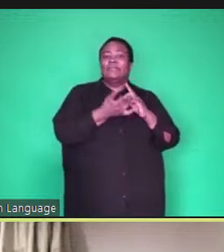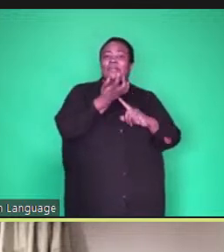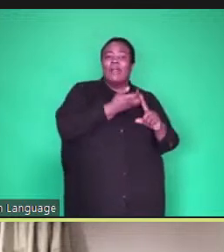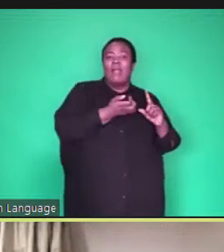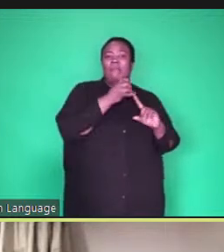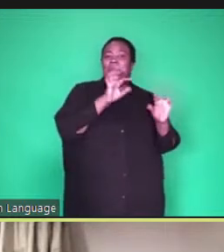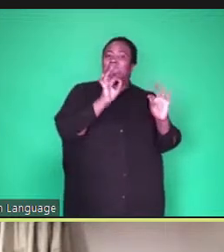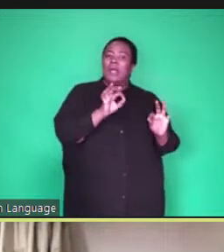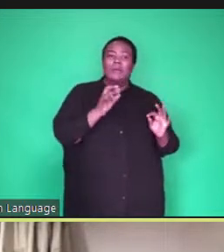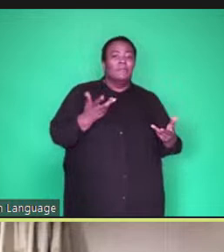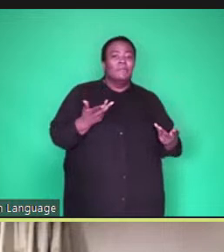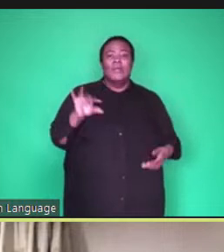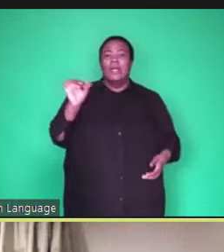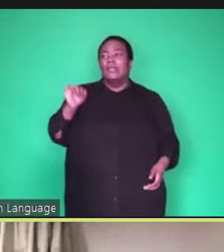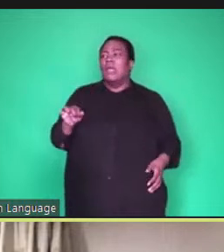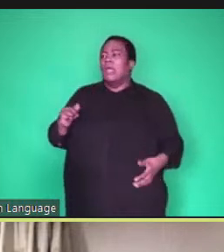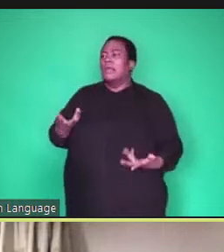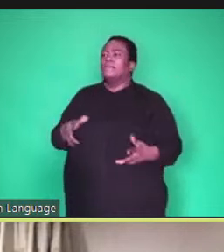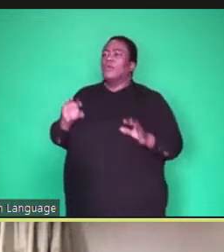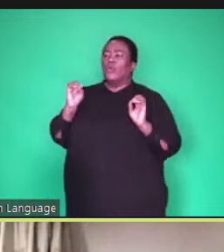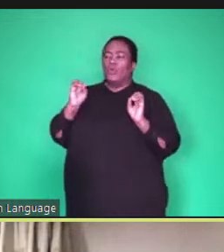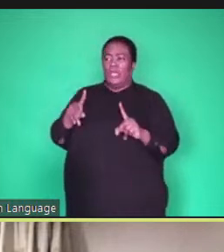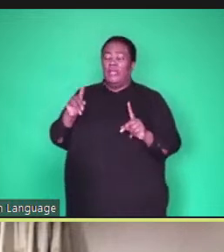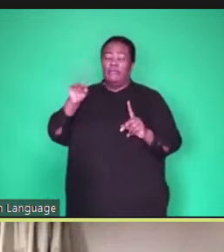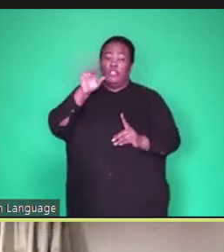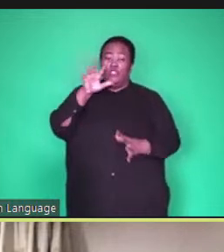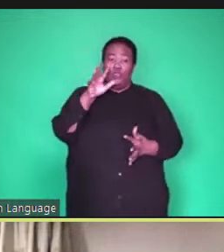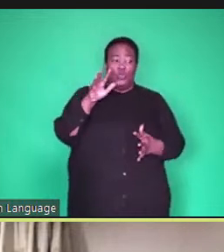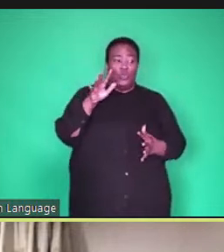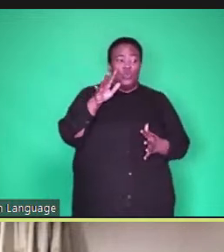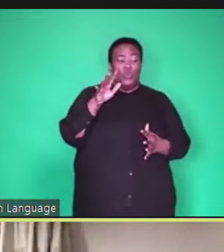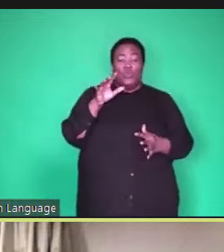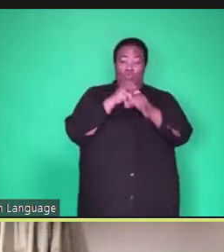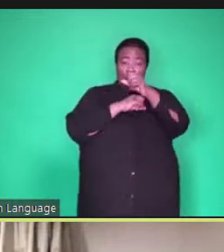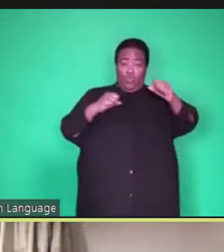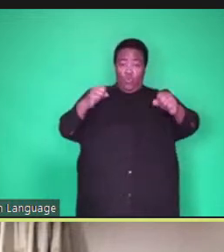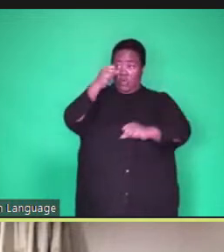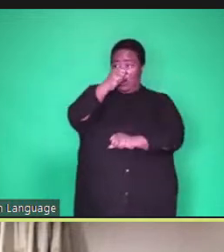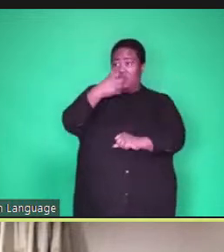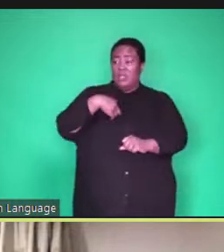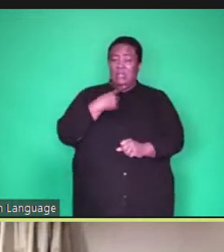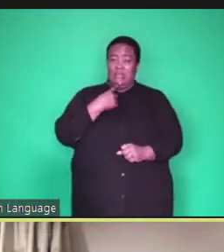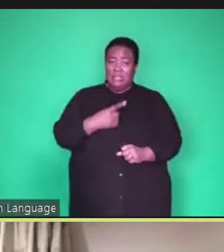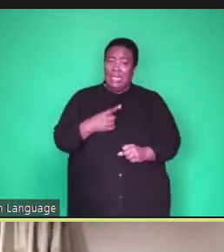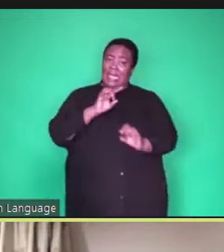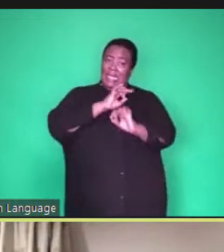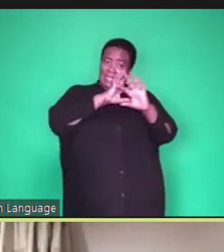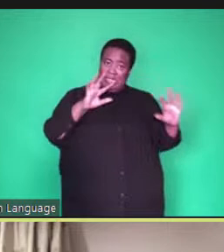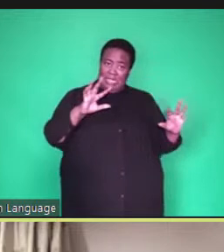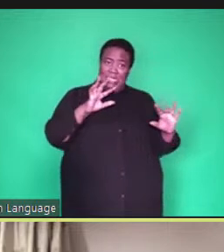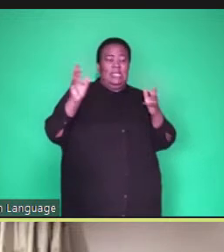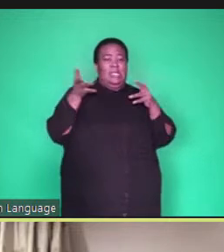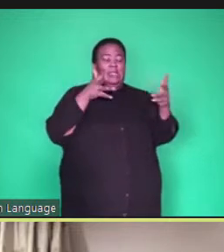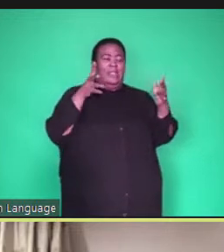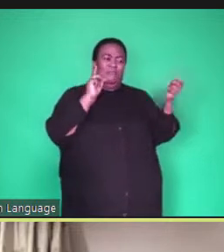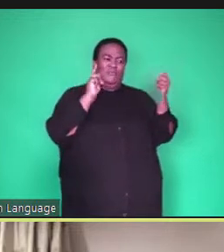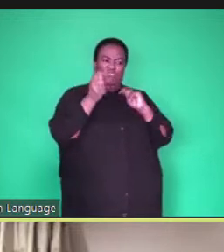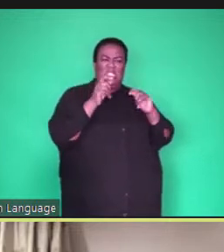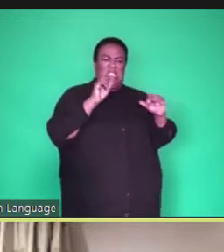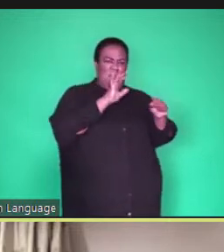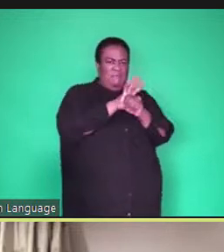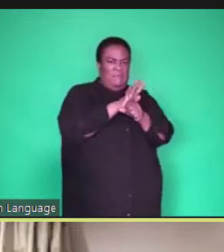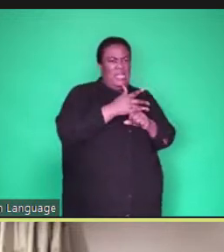Yeah, okay. And then just to conclude, I'll say it's clear that climate change impacts